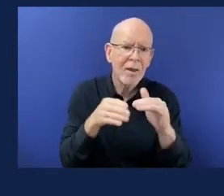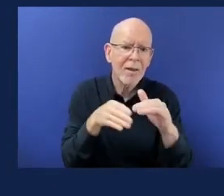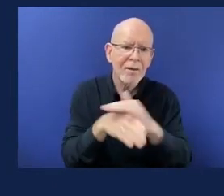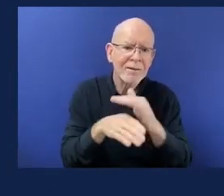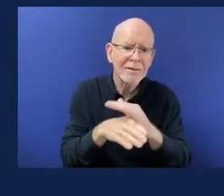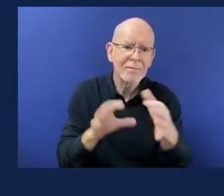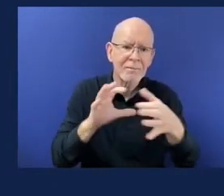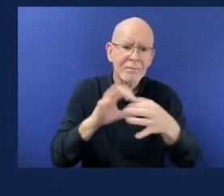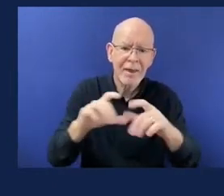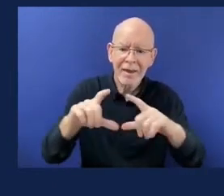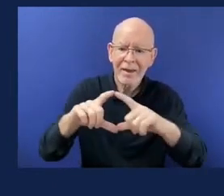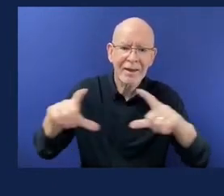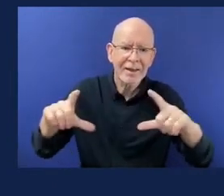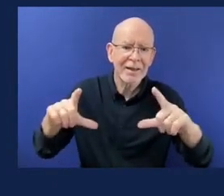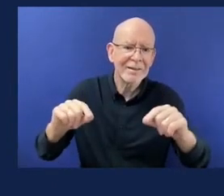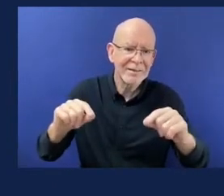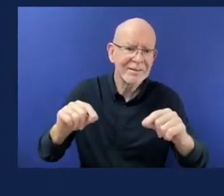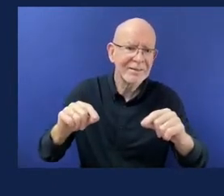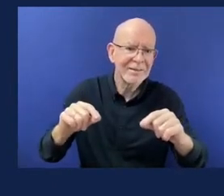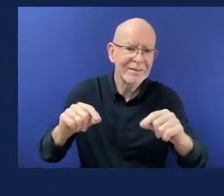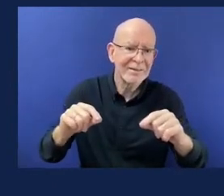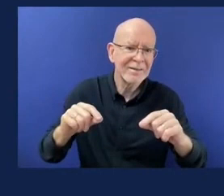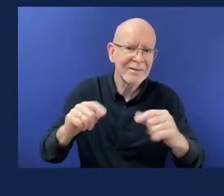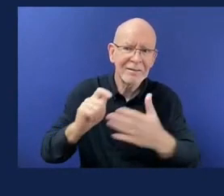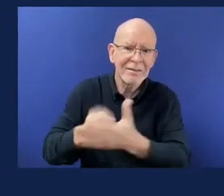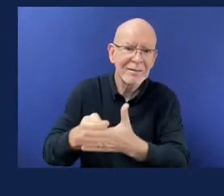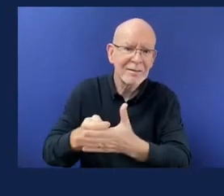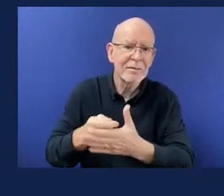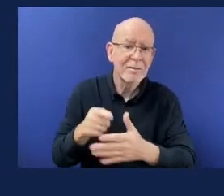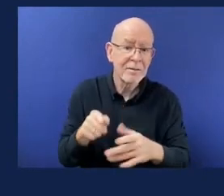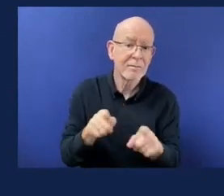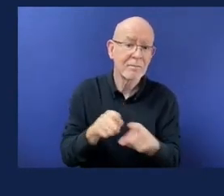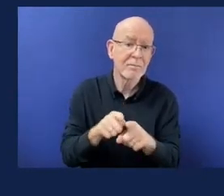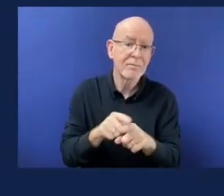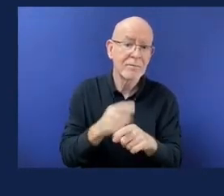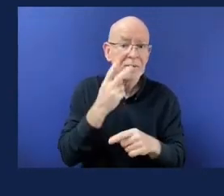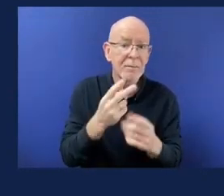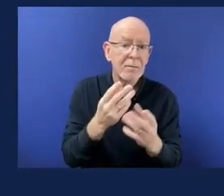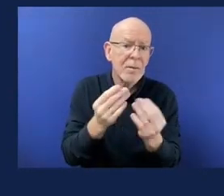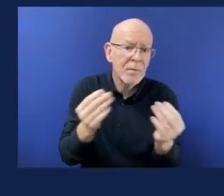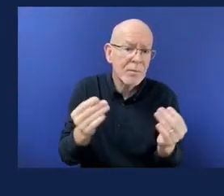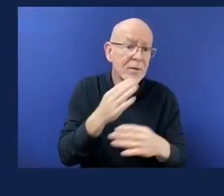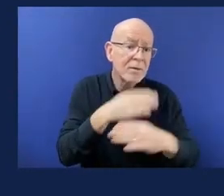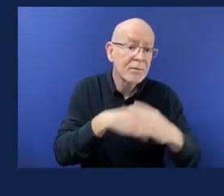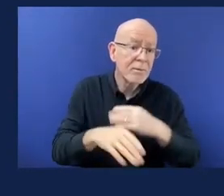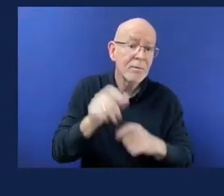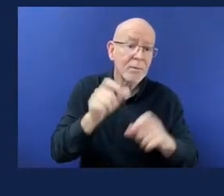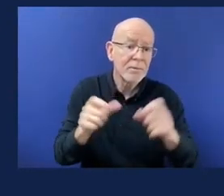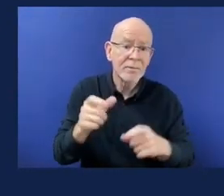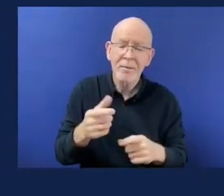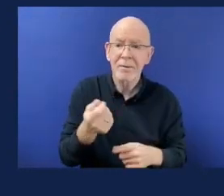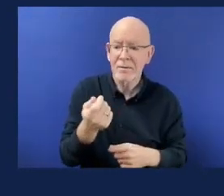case here in New Zealand. And so if tickets were priced accessibly at the same price